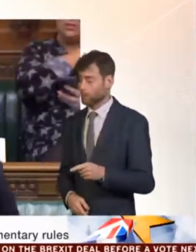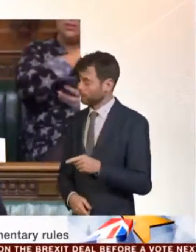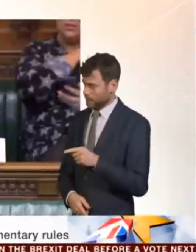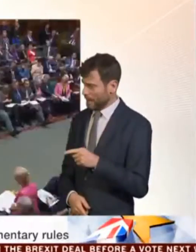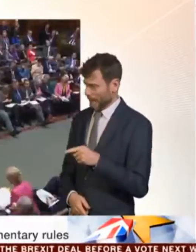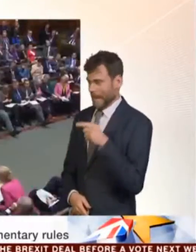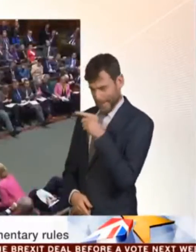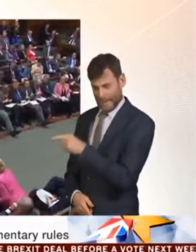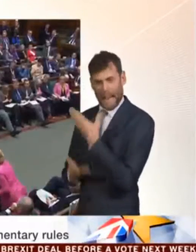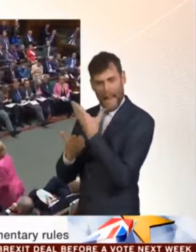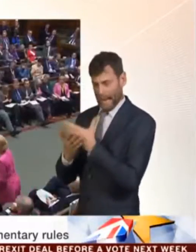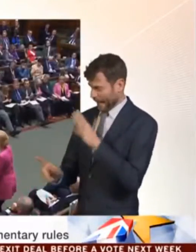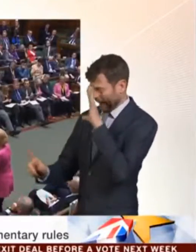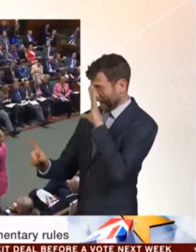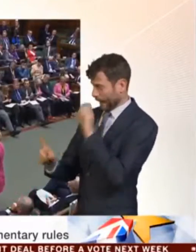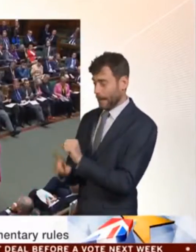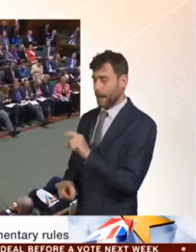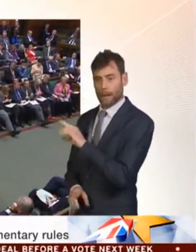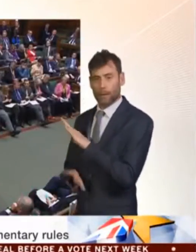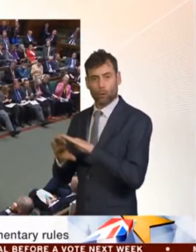of this Parliament.